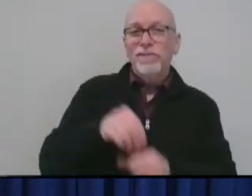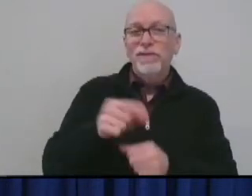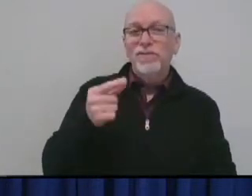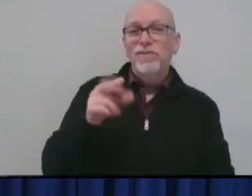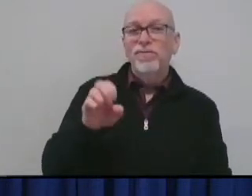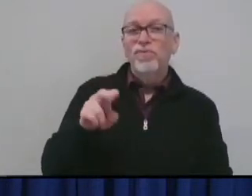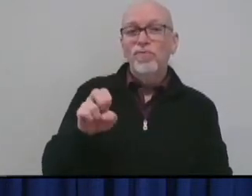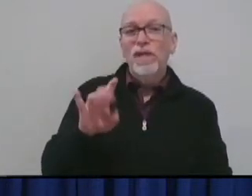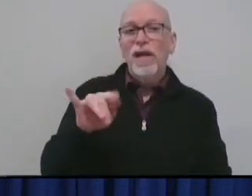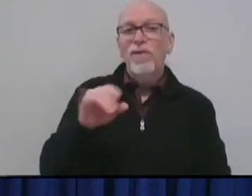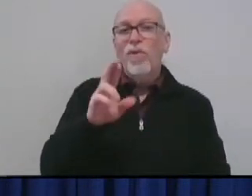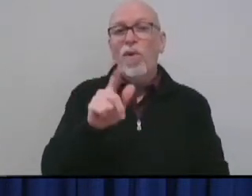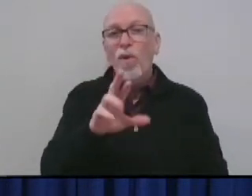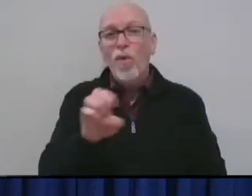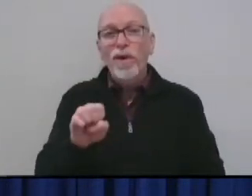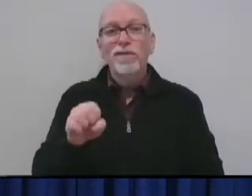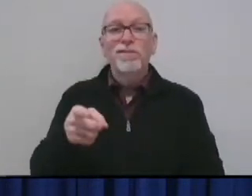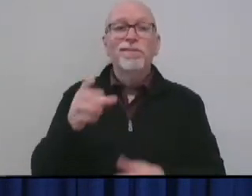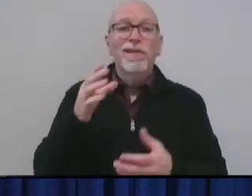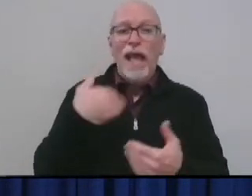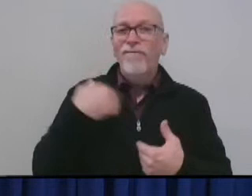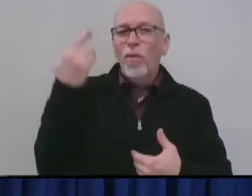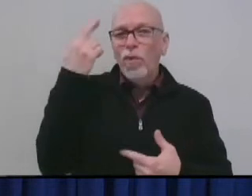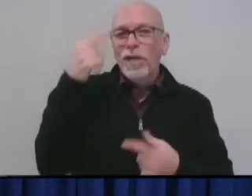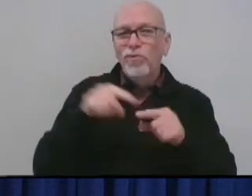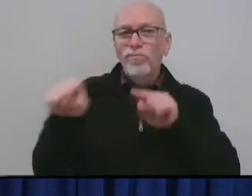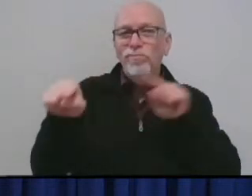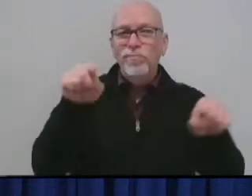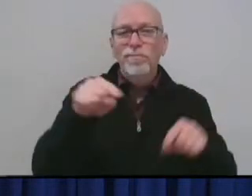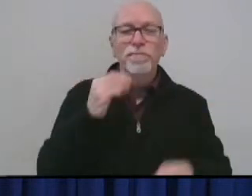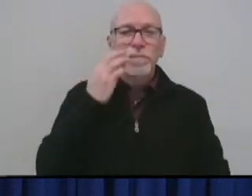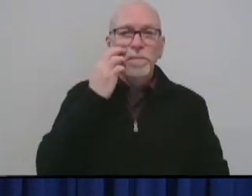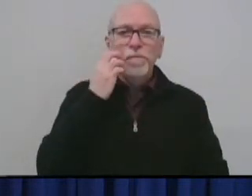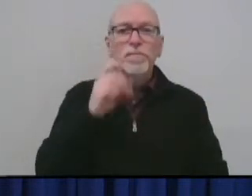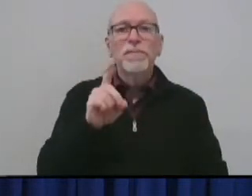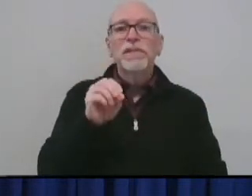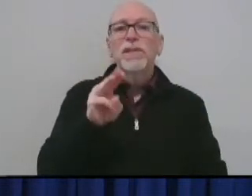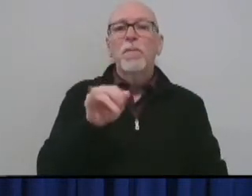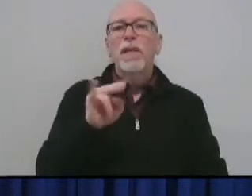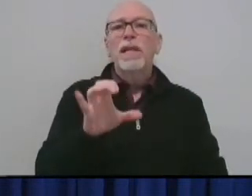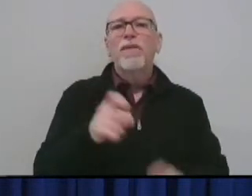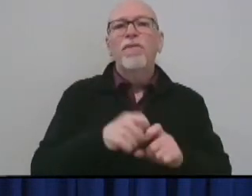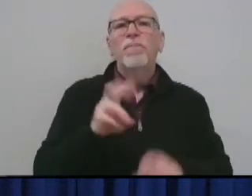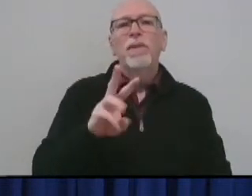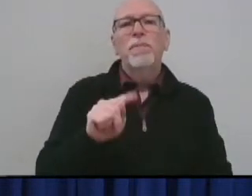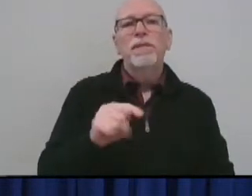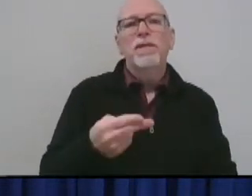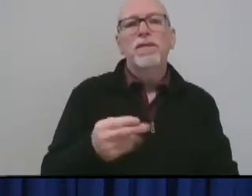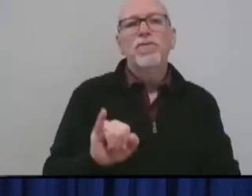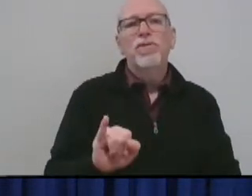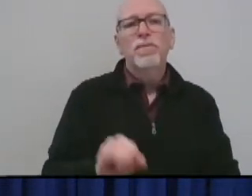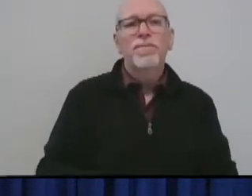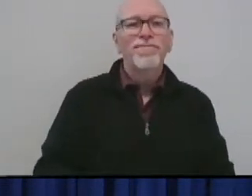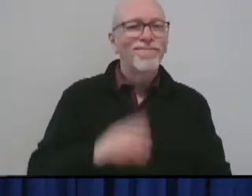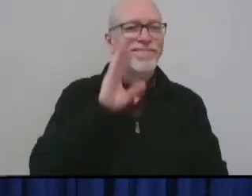cetera. Right. Dominic with WTHI. Afternoon, Dominic.